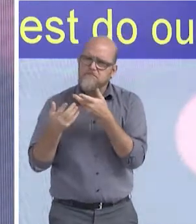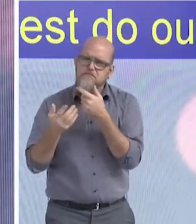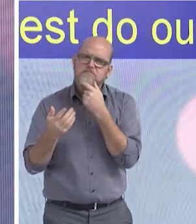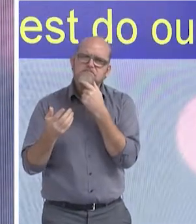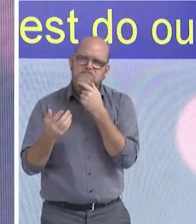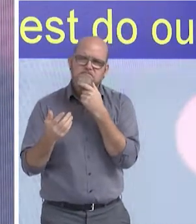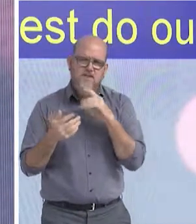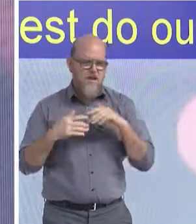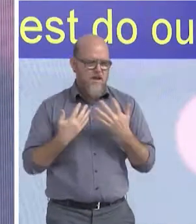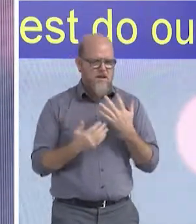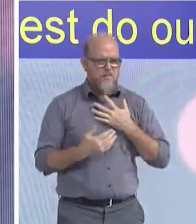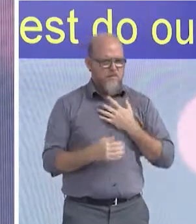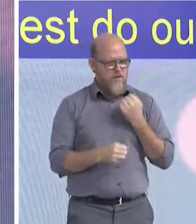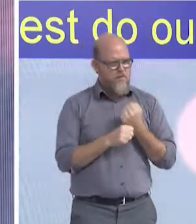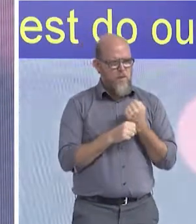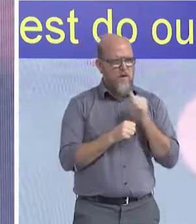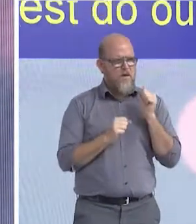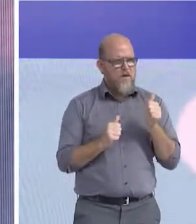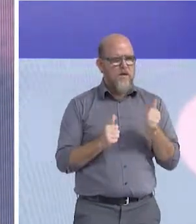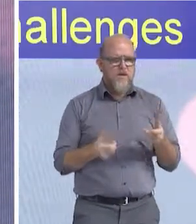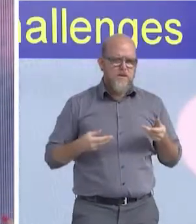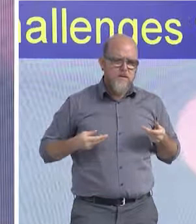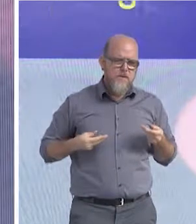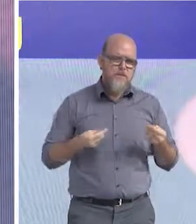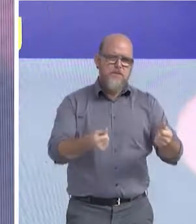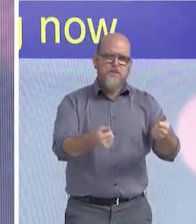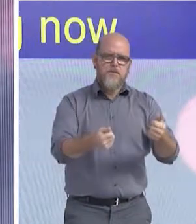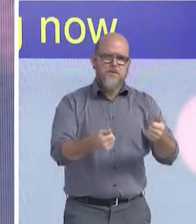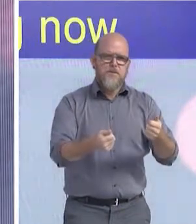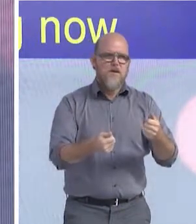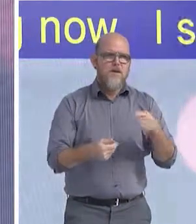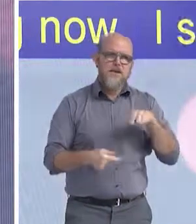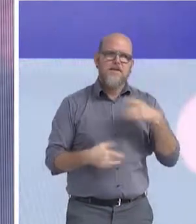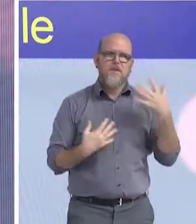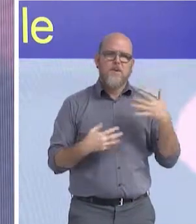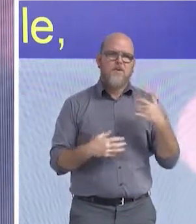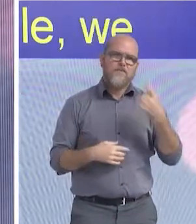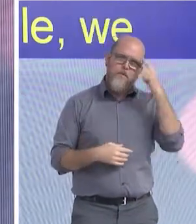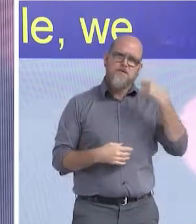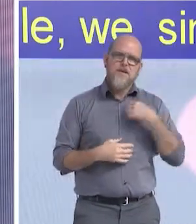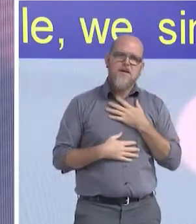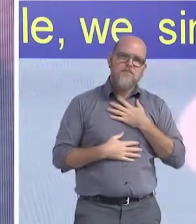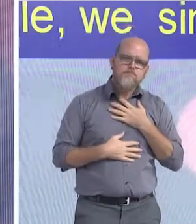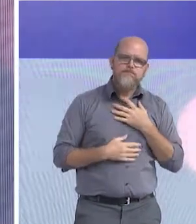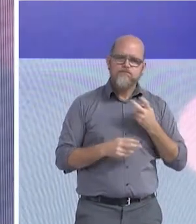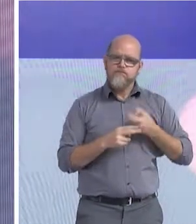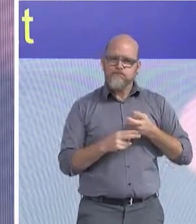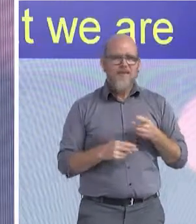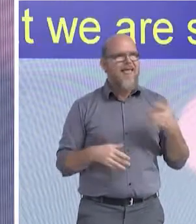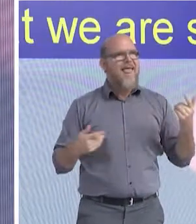of challenges that we're facing now. And I said it's very simple. We just simply have to do what we are supposed to do, no more or no